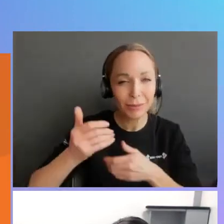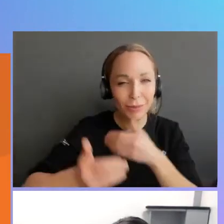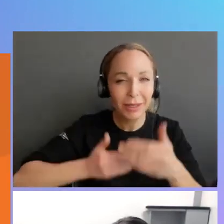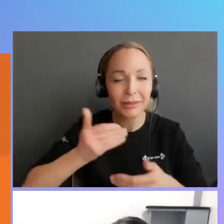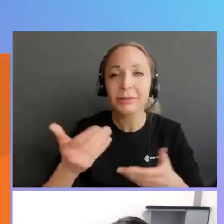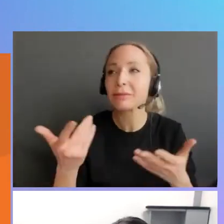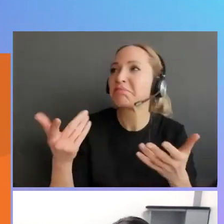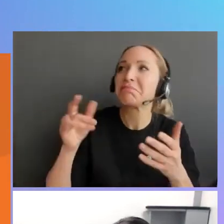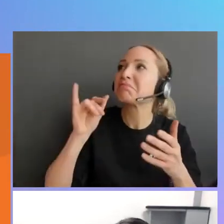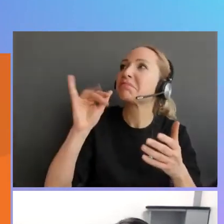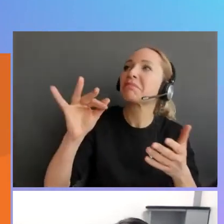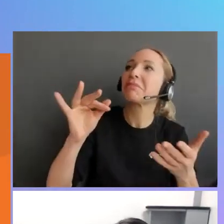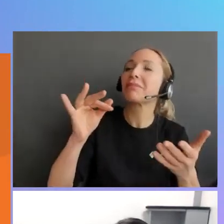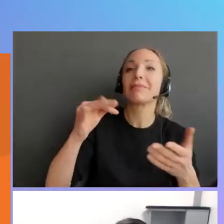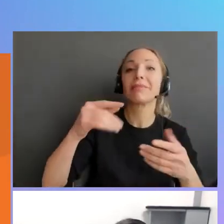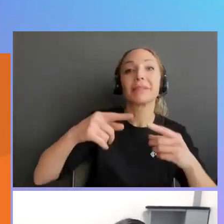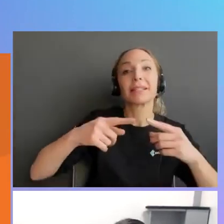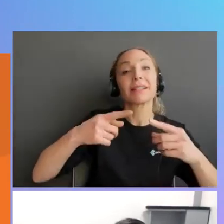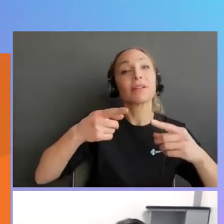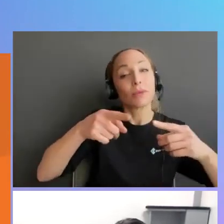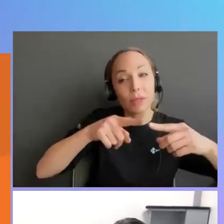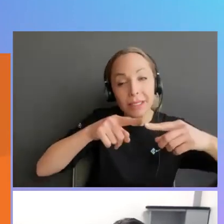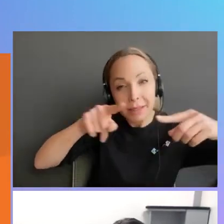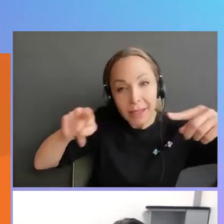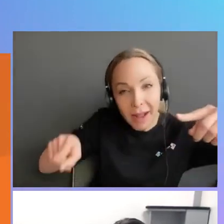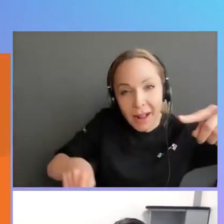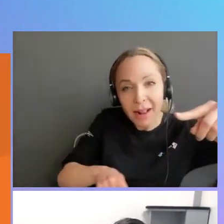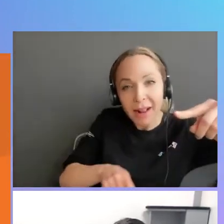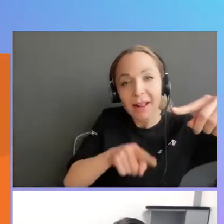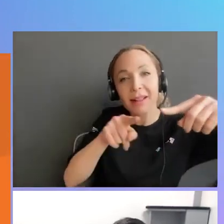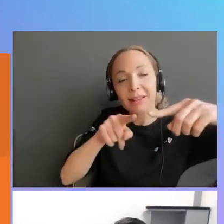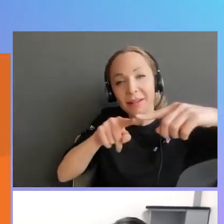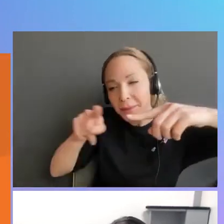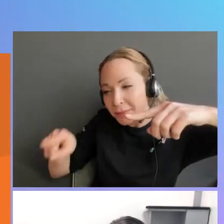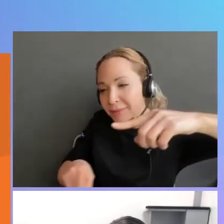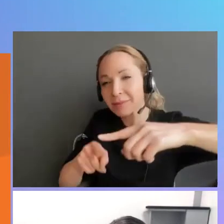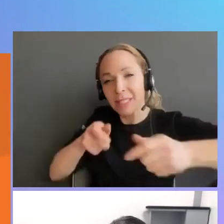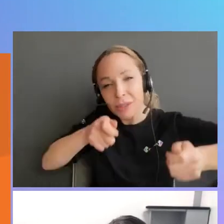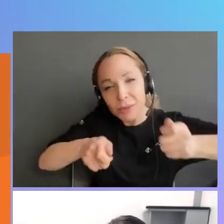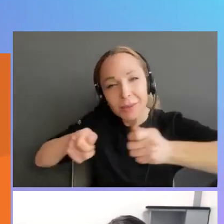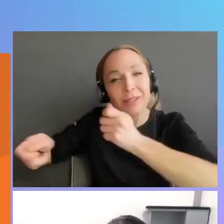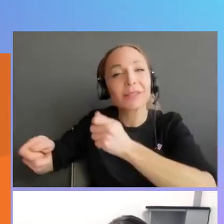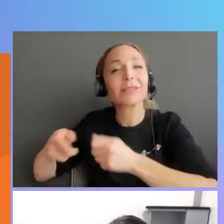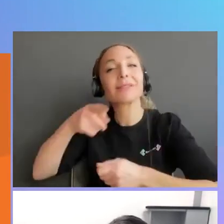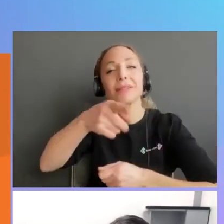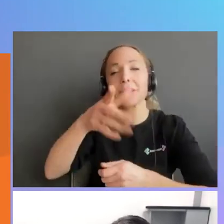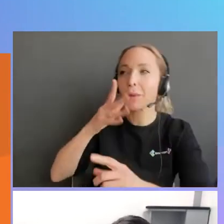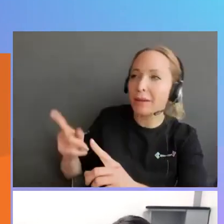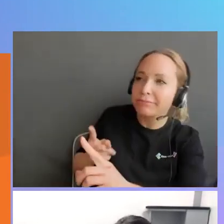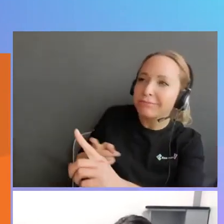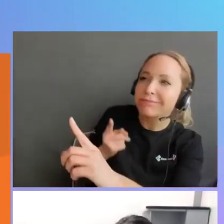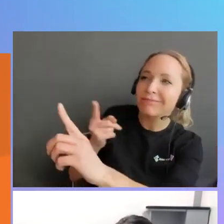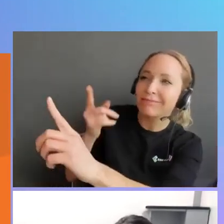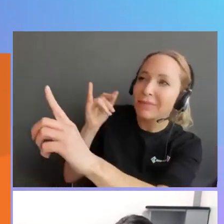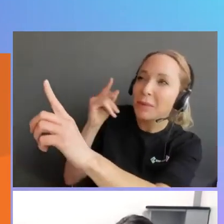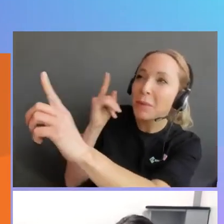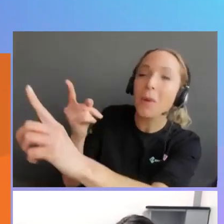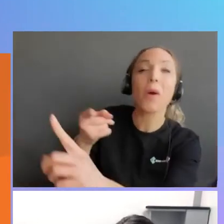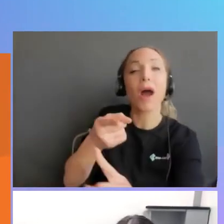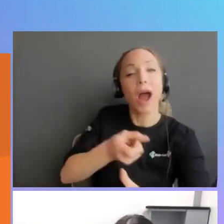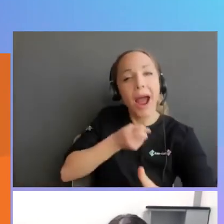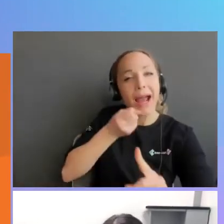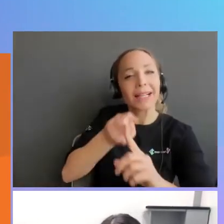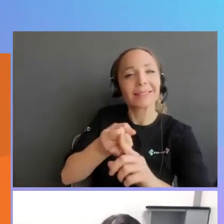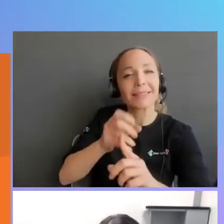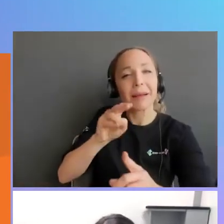of cycling through the iterations as we move towards a goal, and we hit the milestones along the